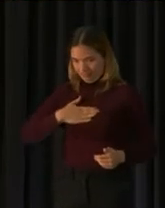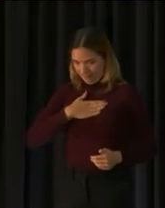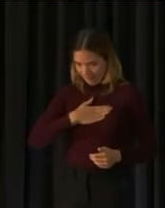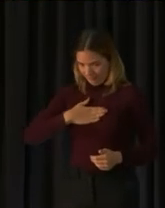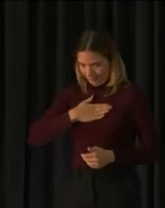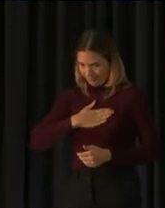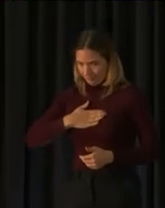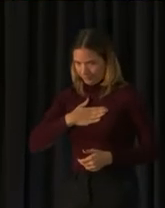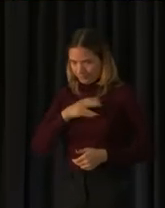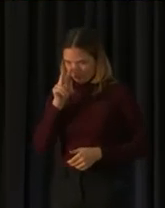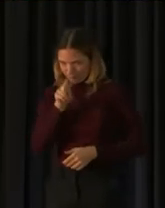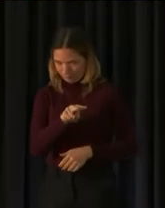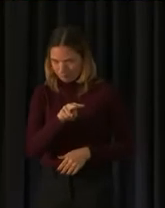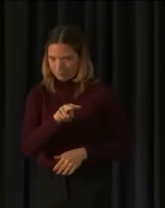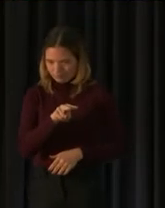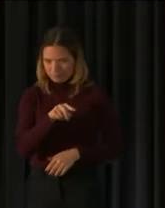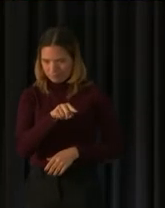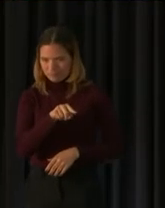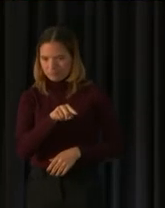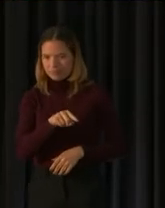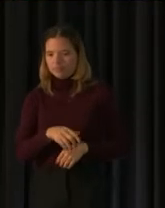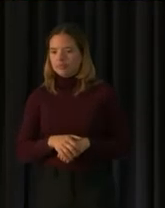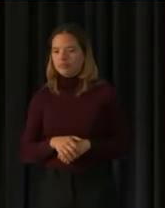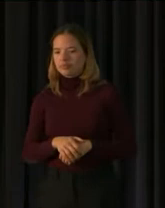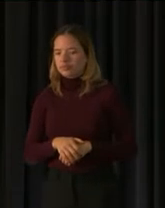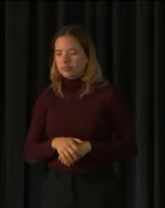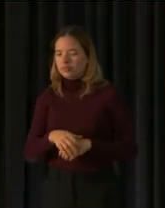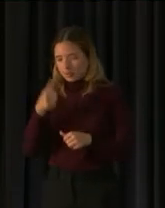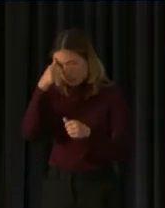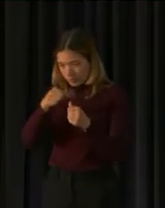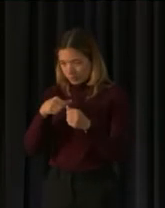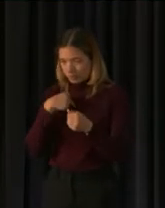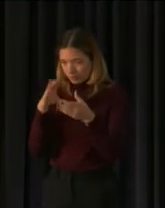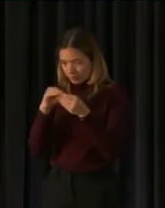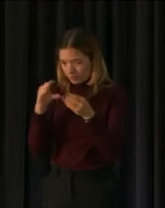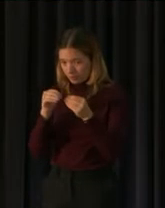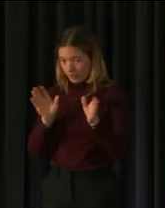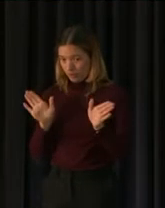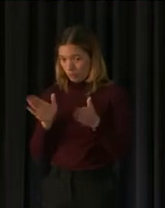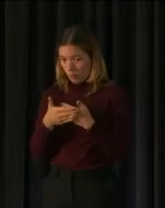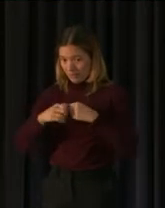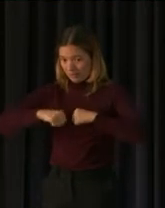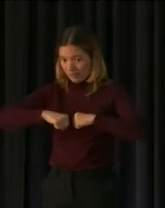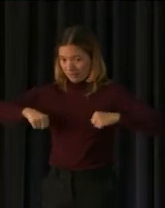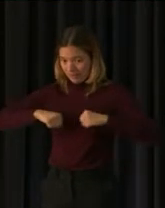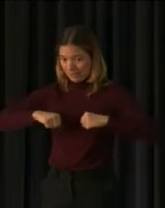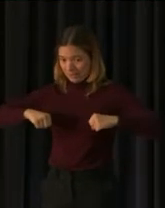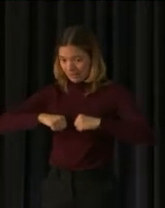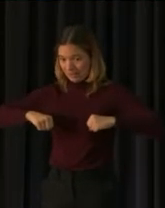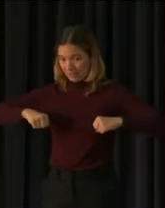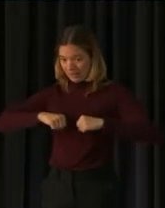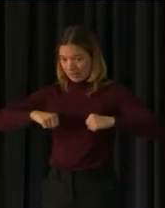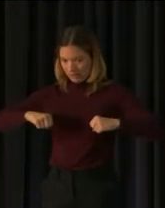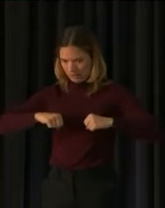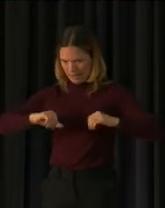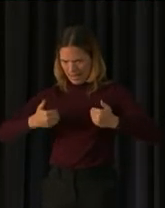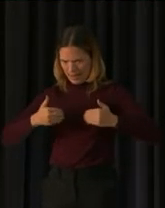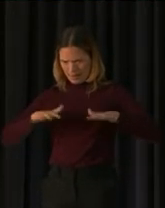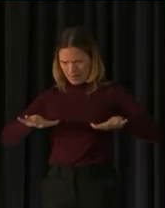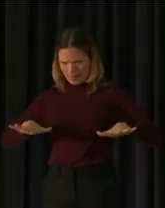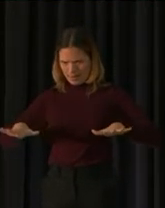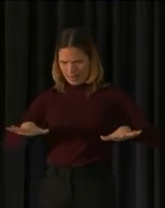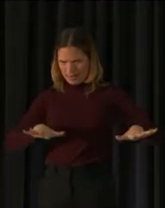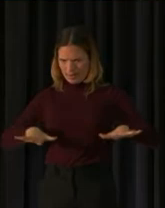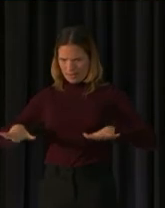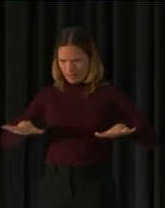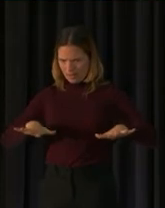ago on classroom configuration. If you're not familiar, we are currently supporting our students in their learning in two different